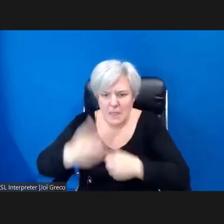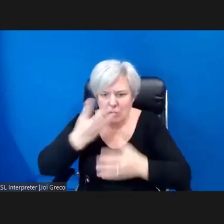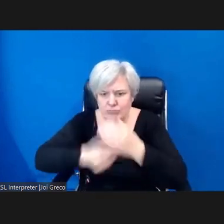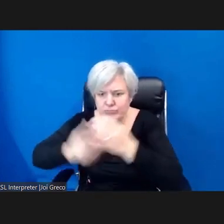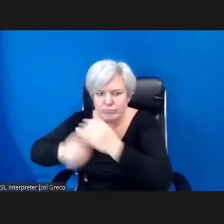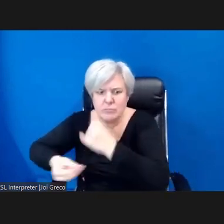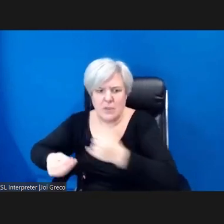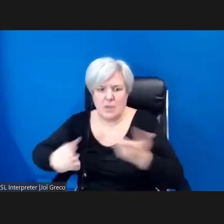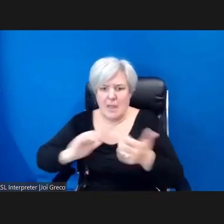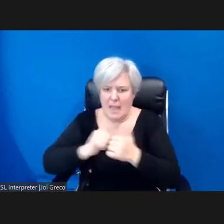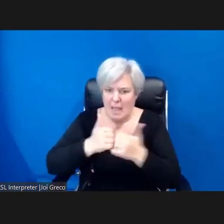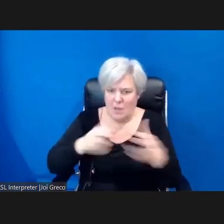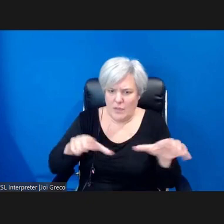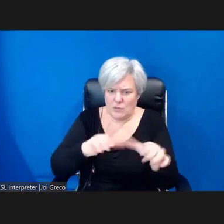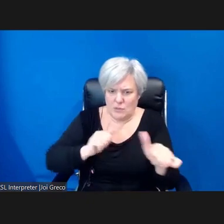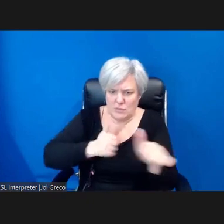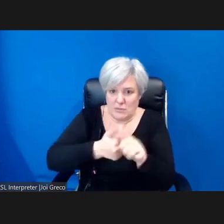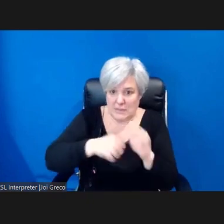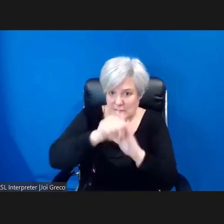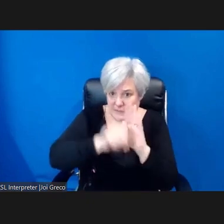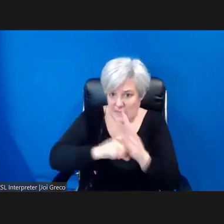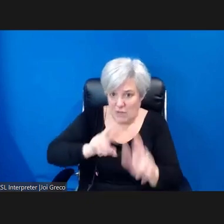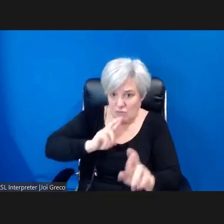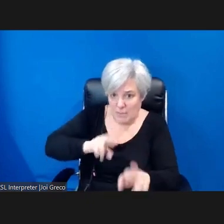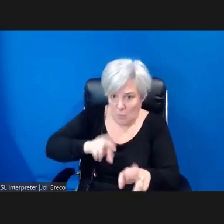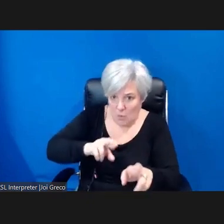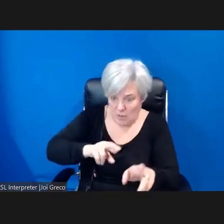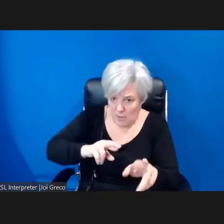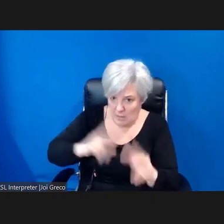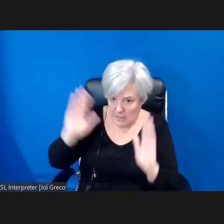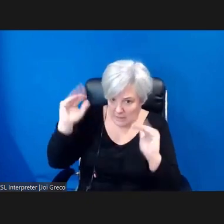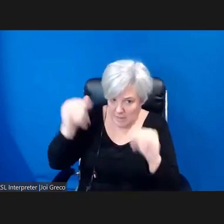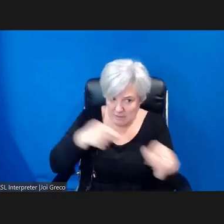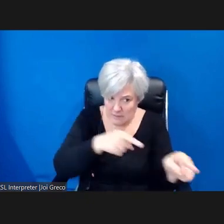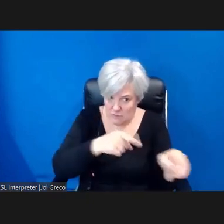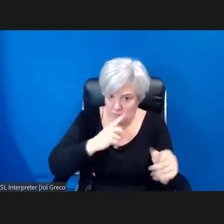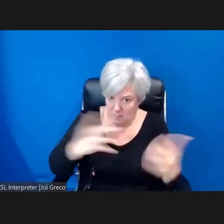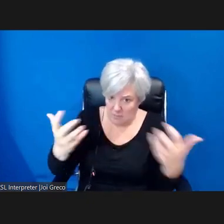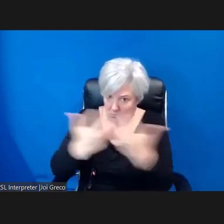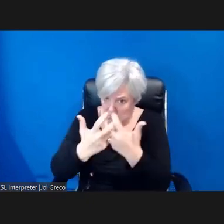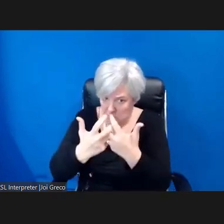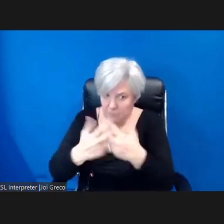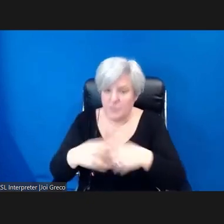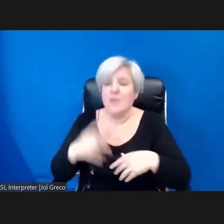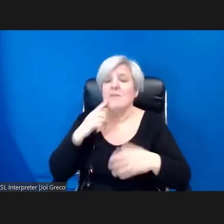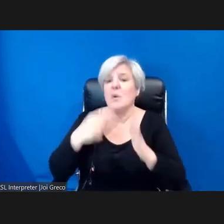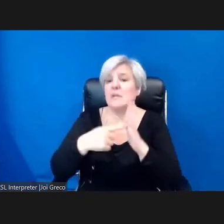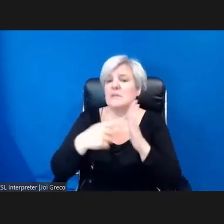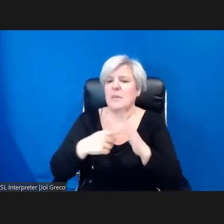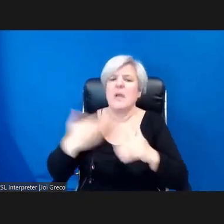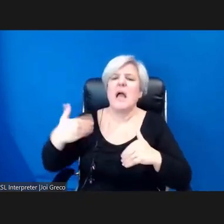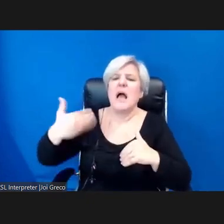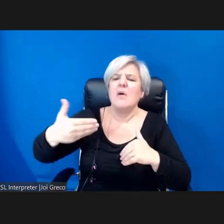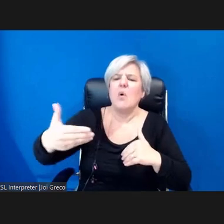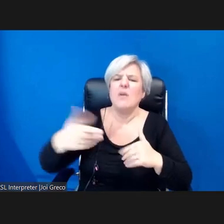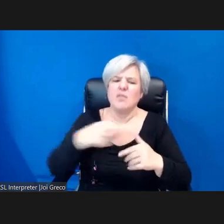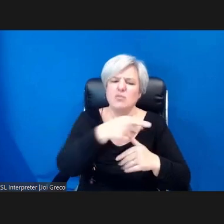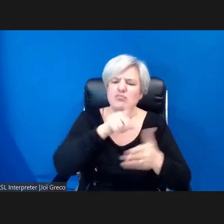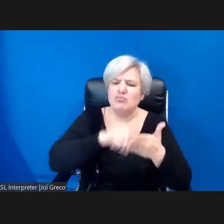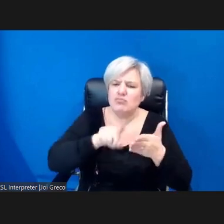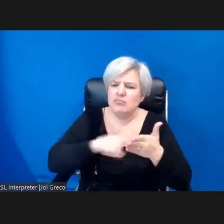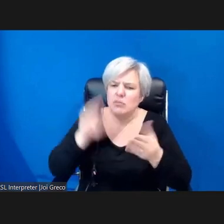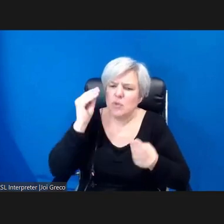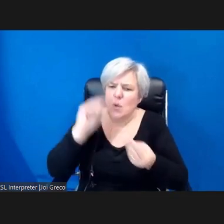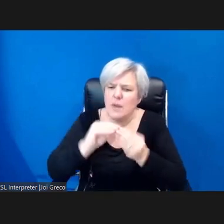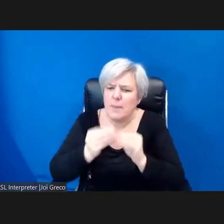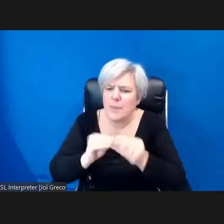are doing relative to meeting state reporting expectations. For example, how often do they check their data? Are they